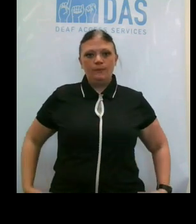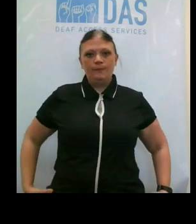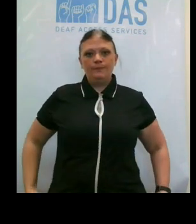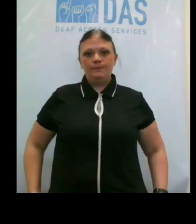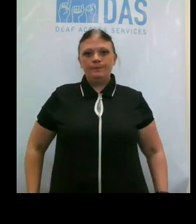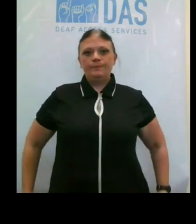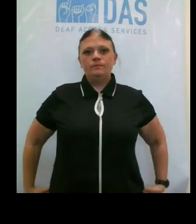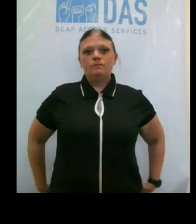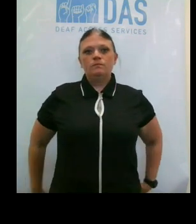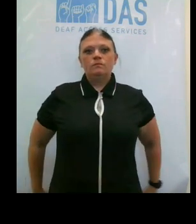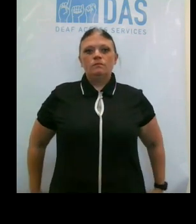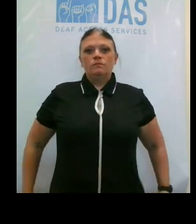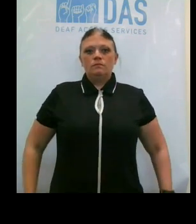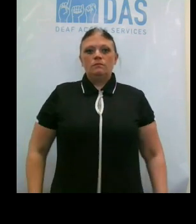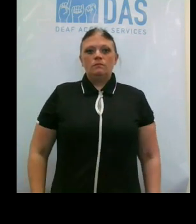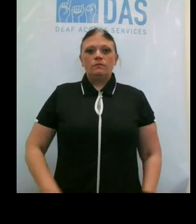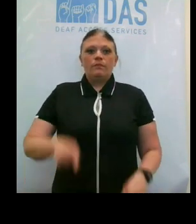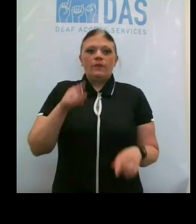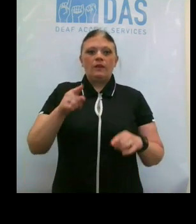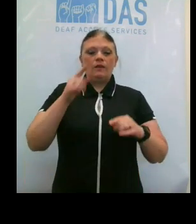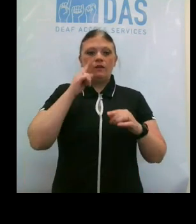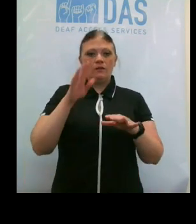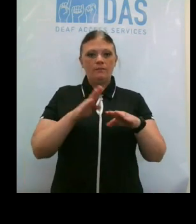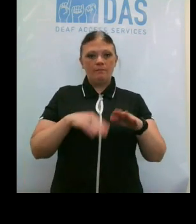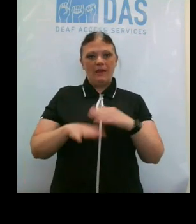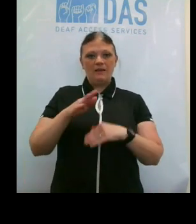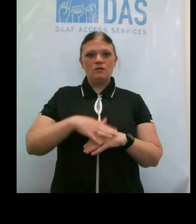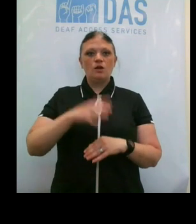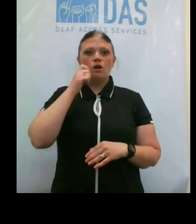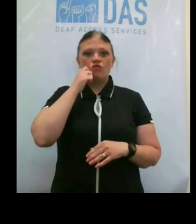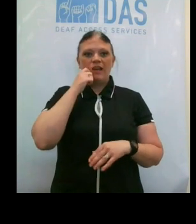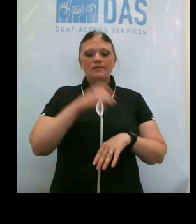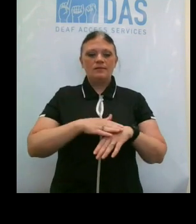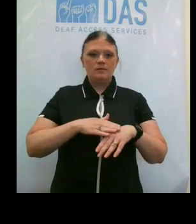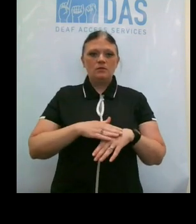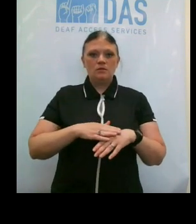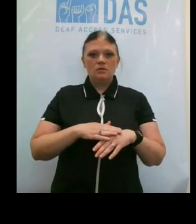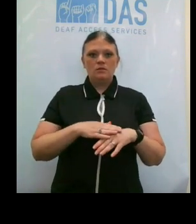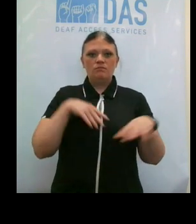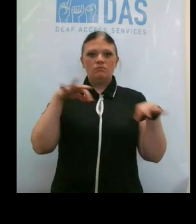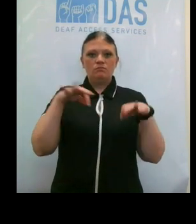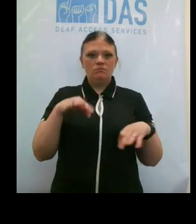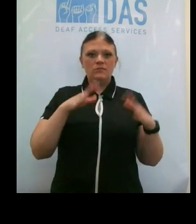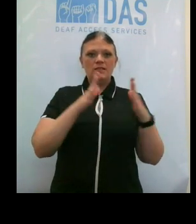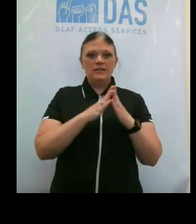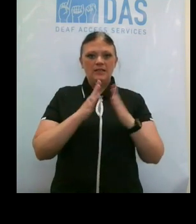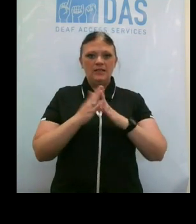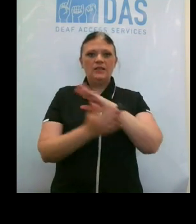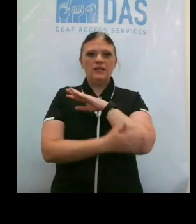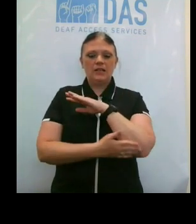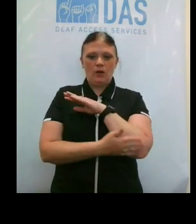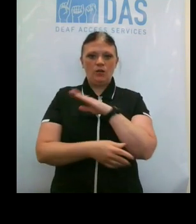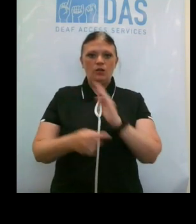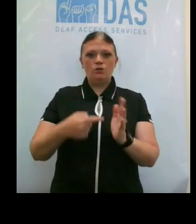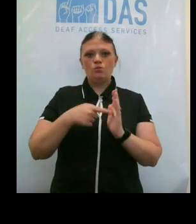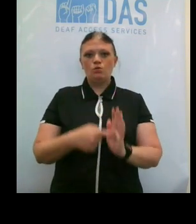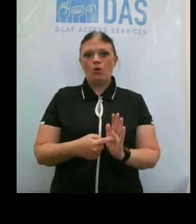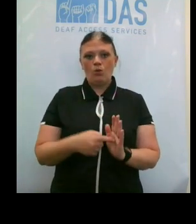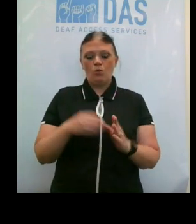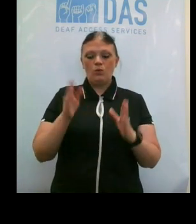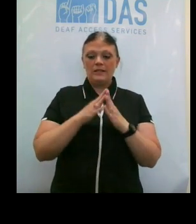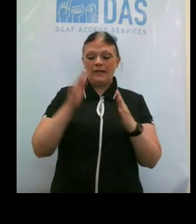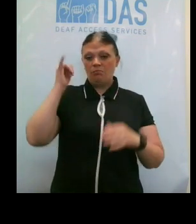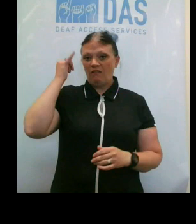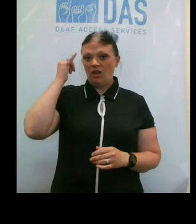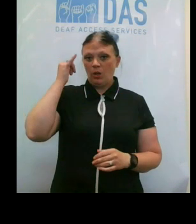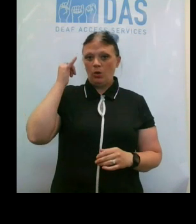again, here's mortality data based on race and ethnicity broken down by the city and the county to show that in the city of